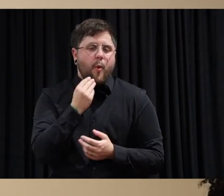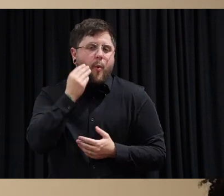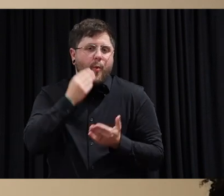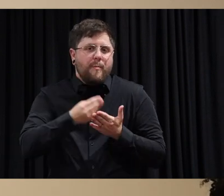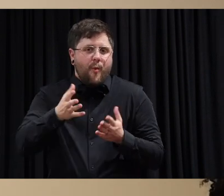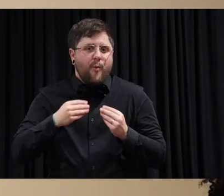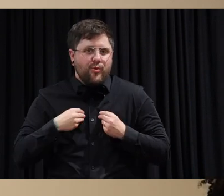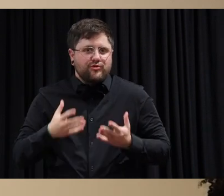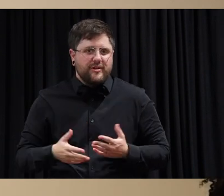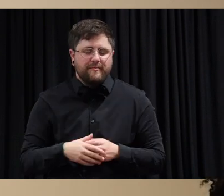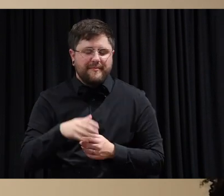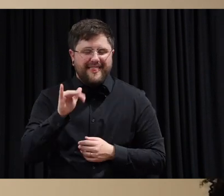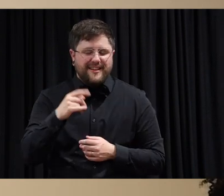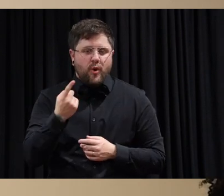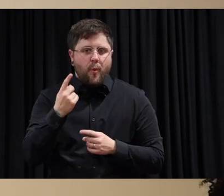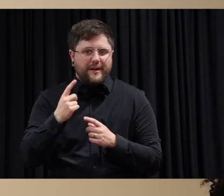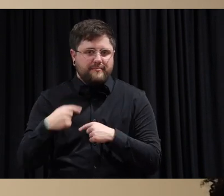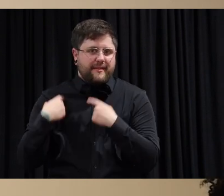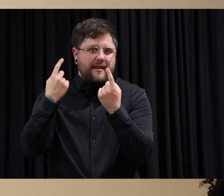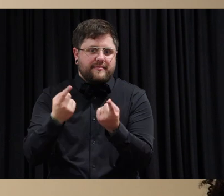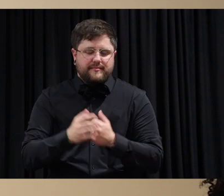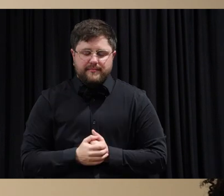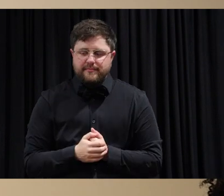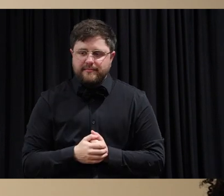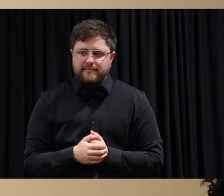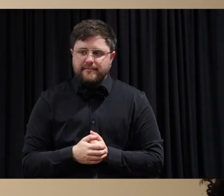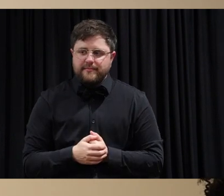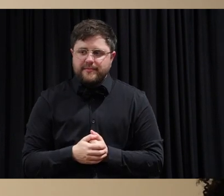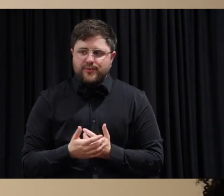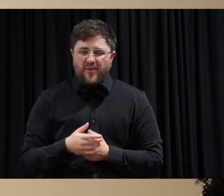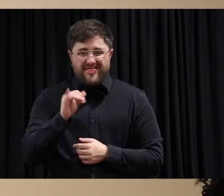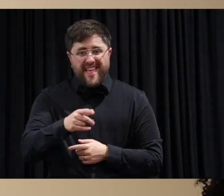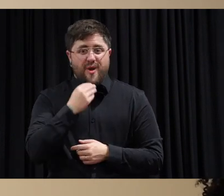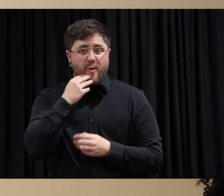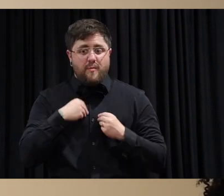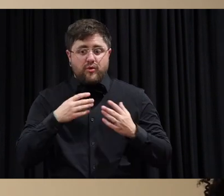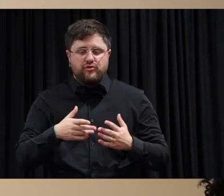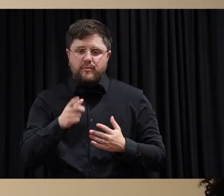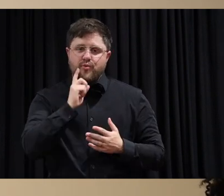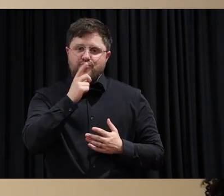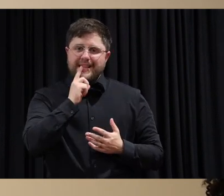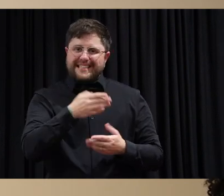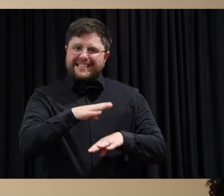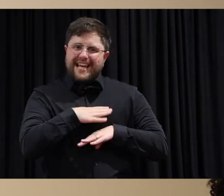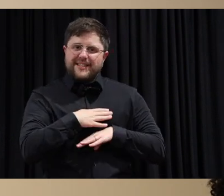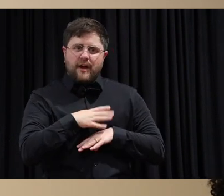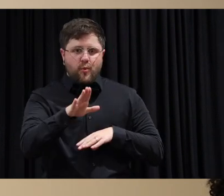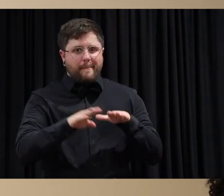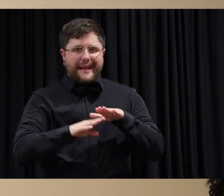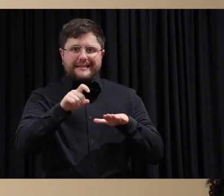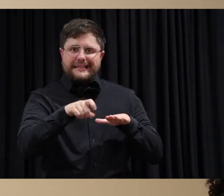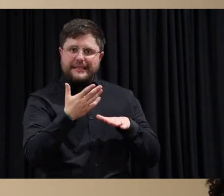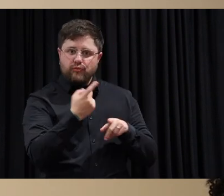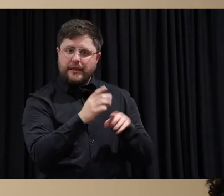the dawn of the country. It is, you know, the asset that not only fulfills one of your absolute most basic needs for shelter, but